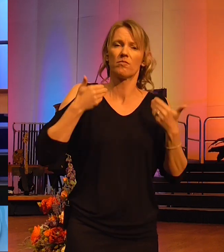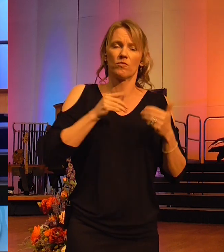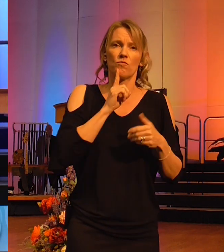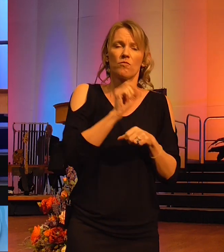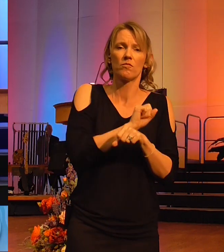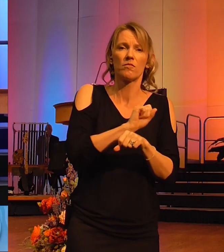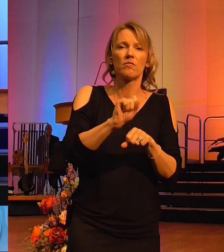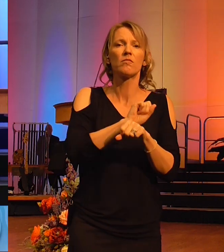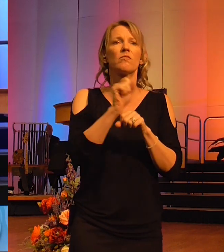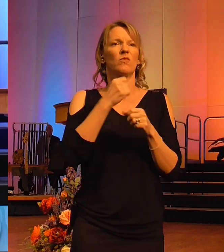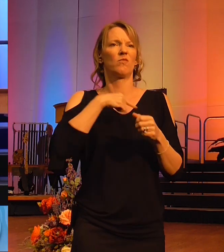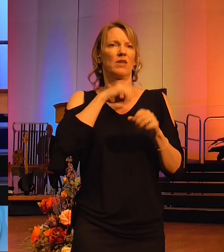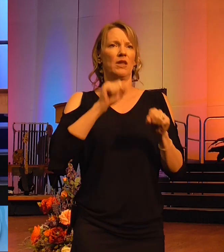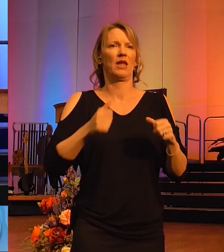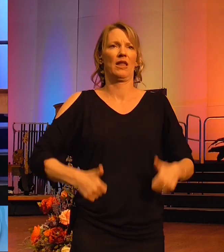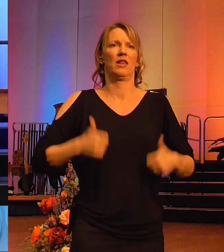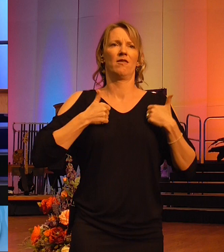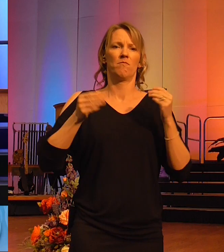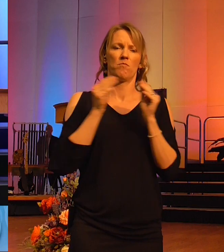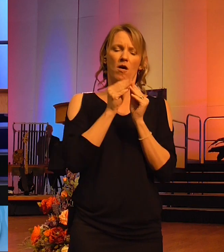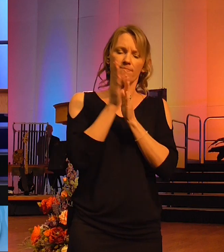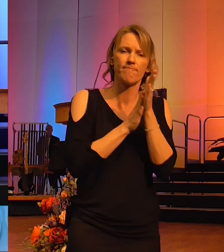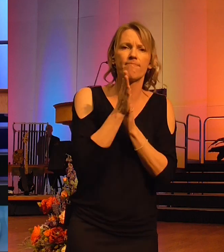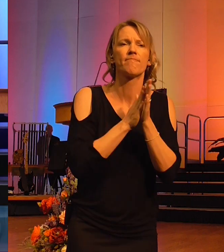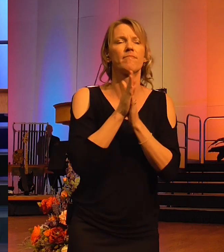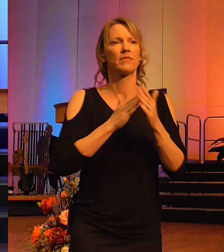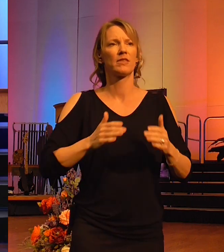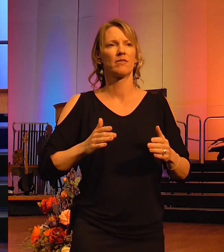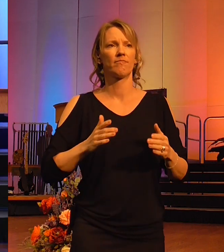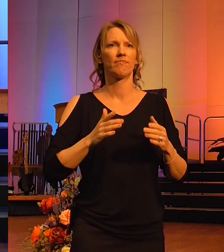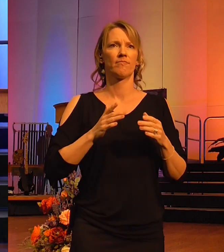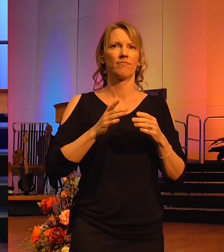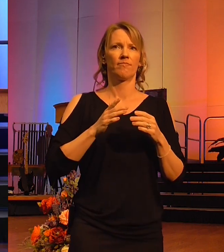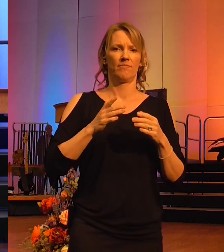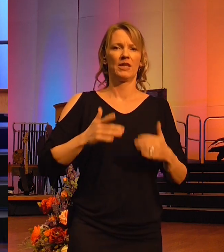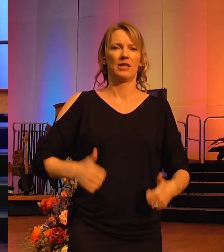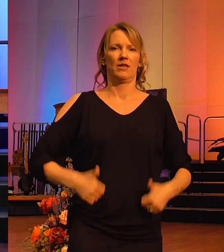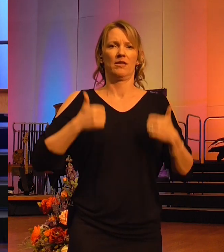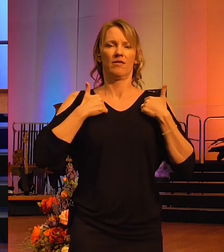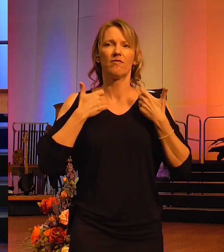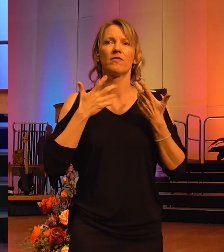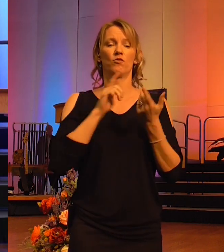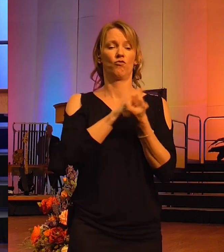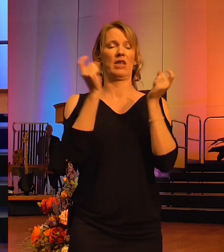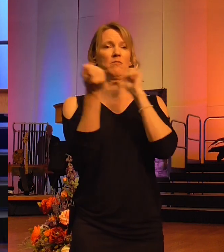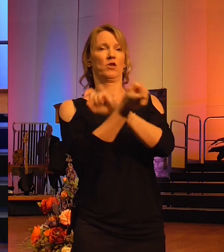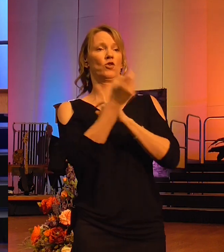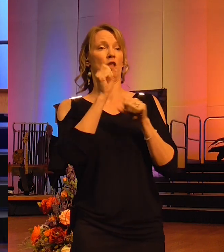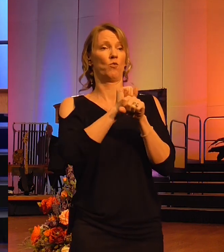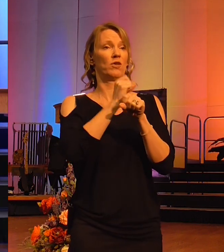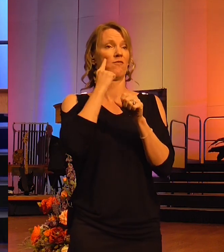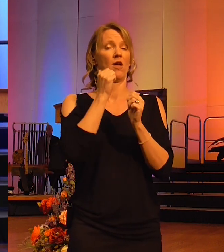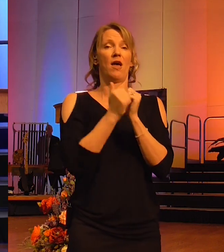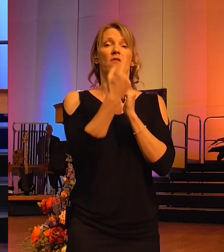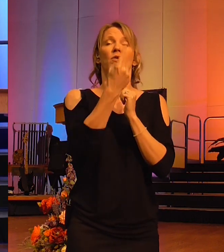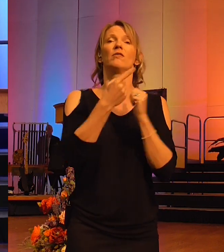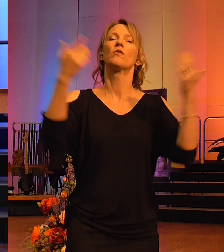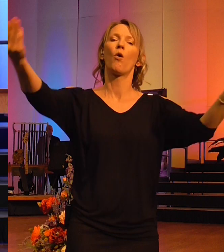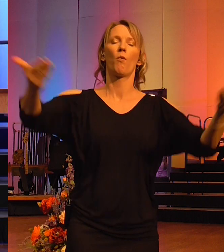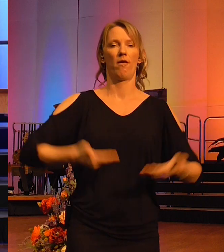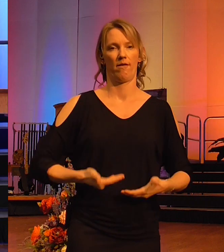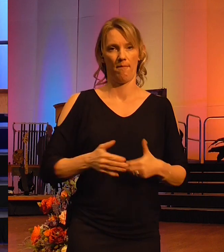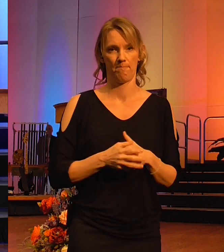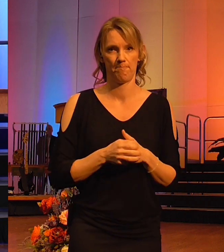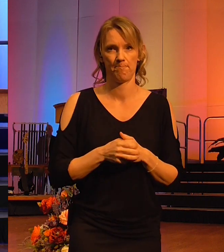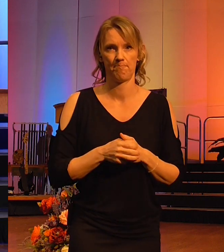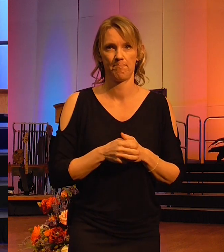able to live that much more emphatically and dynamically in our lives for personal transformation and a transformation that works for all. So